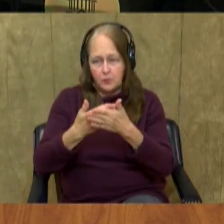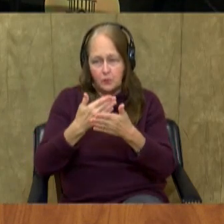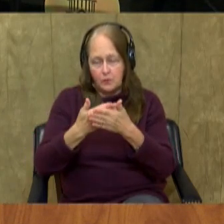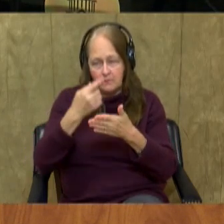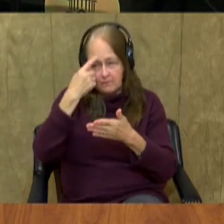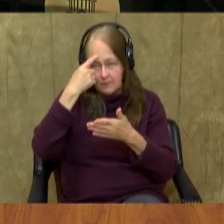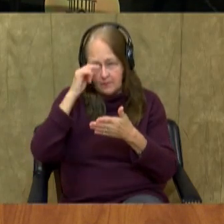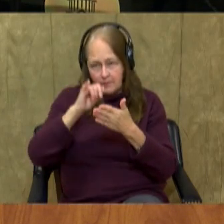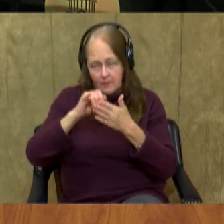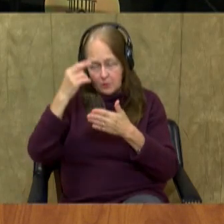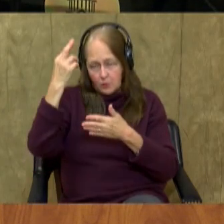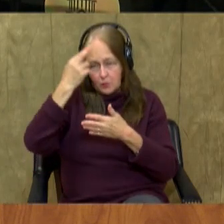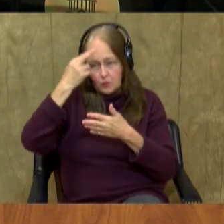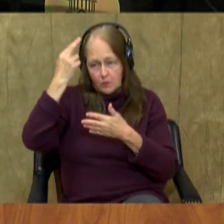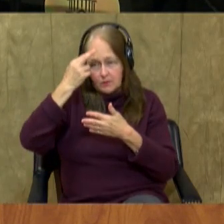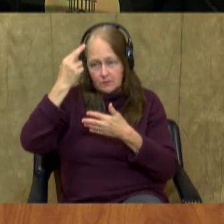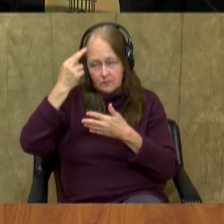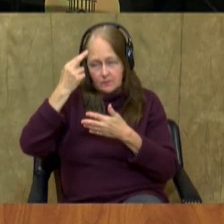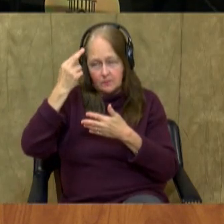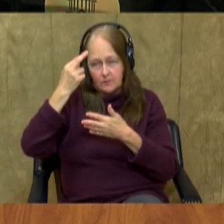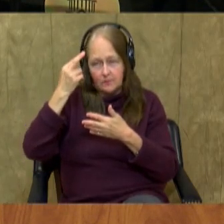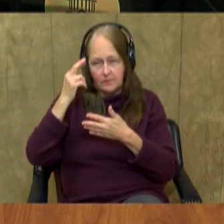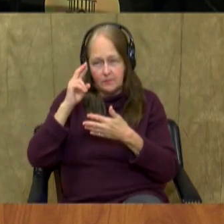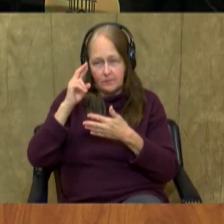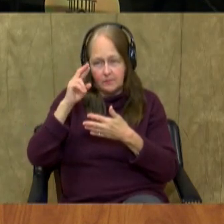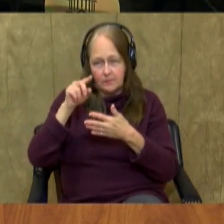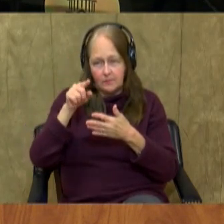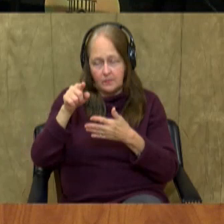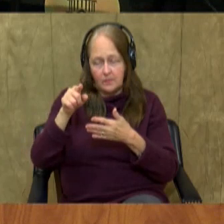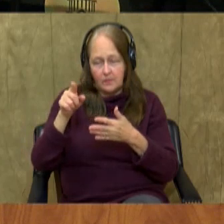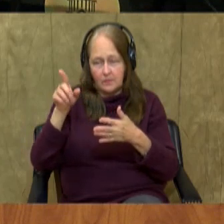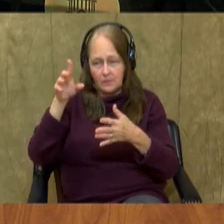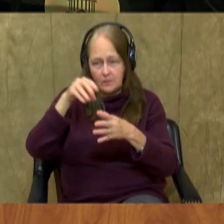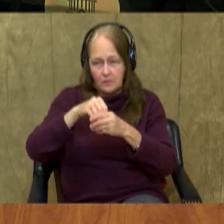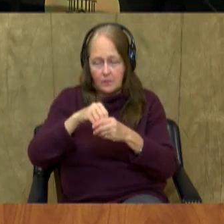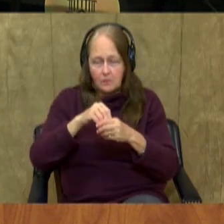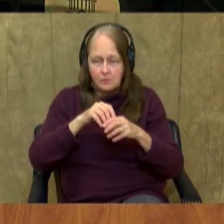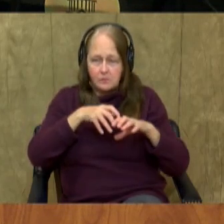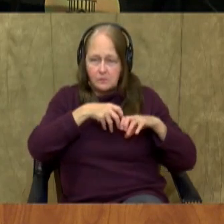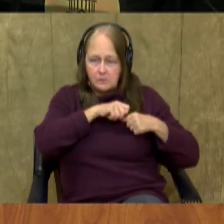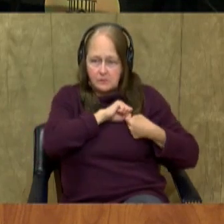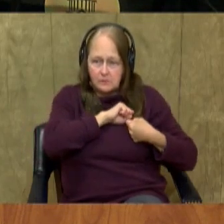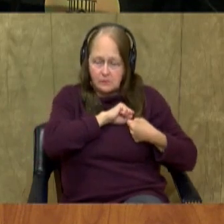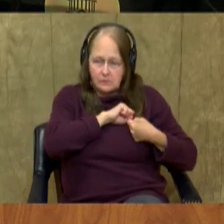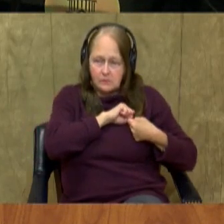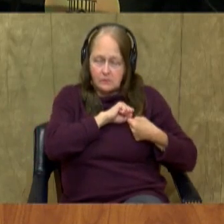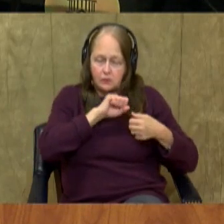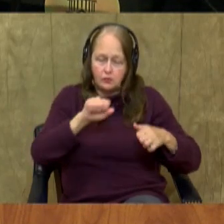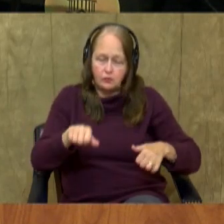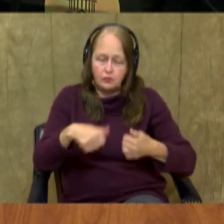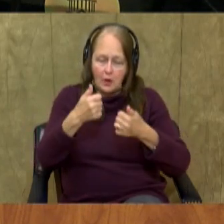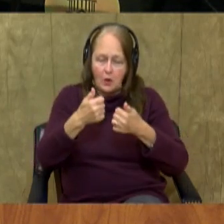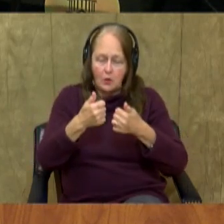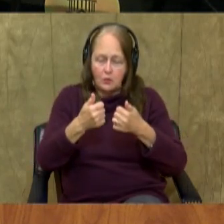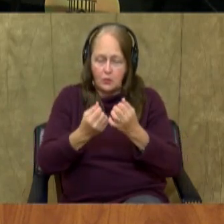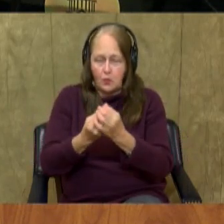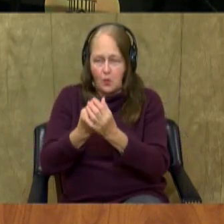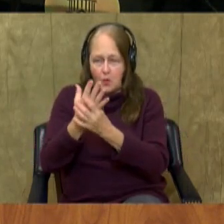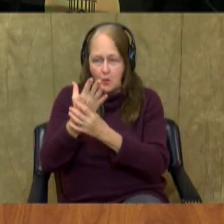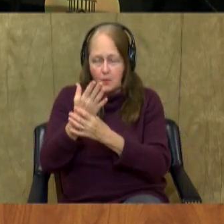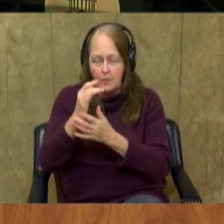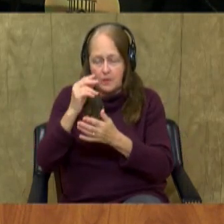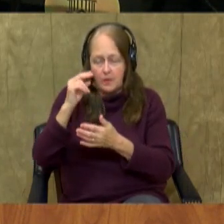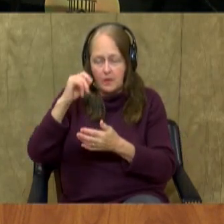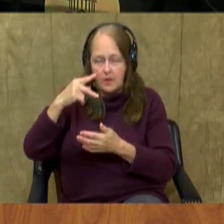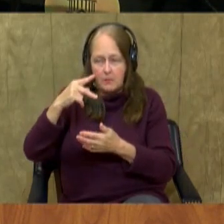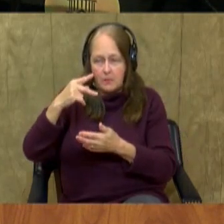for this reason is that it includes heartache and challenges of growing up. So a lot of these hip hop